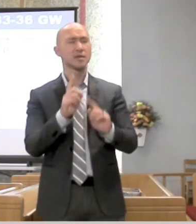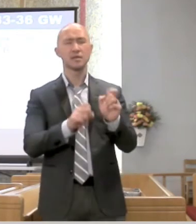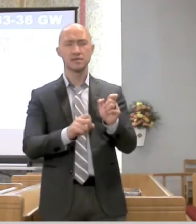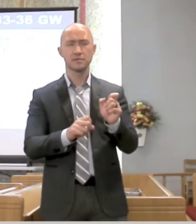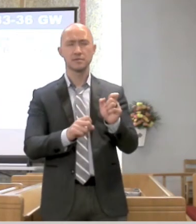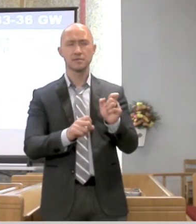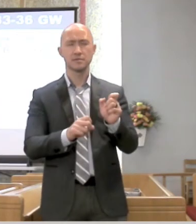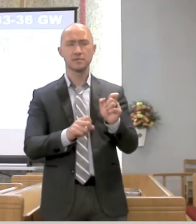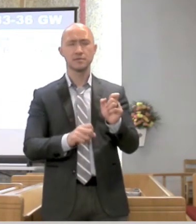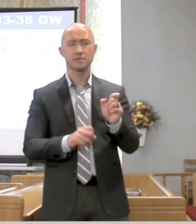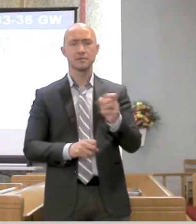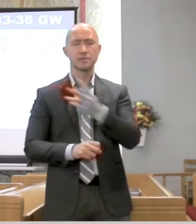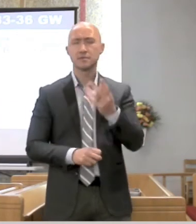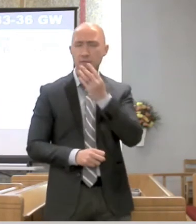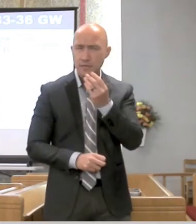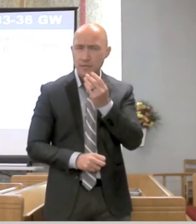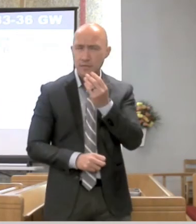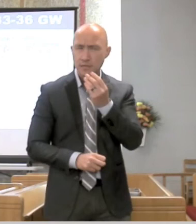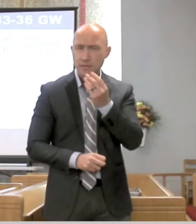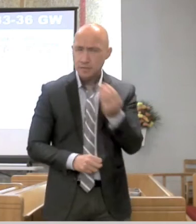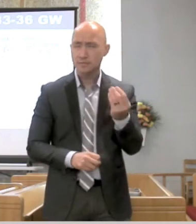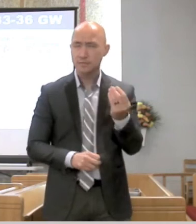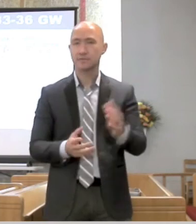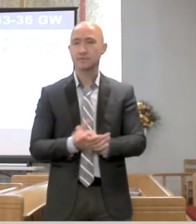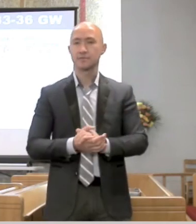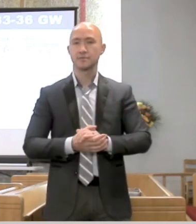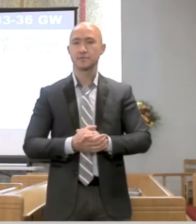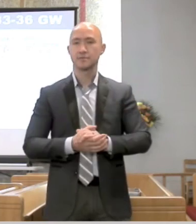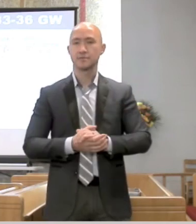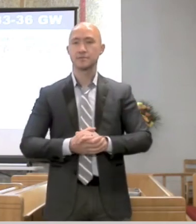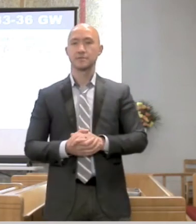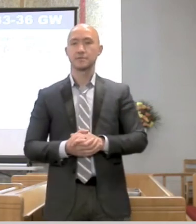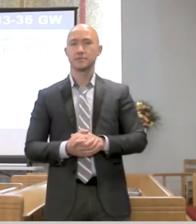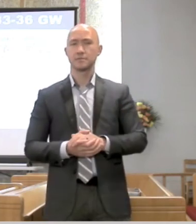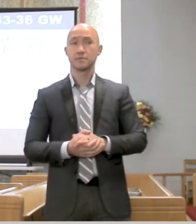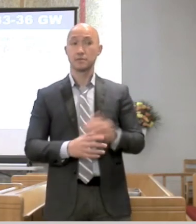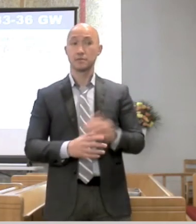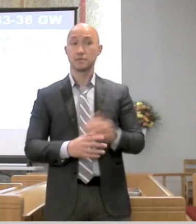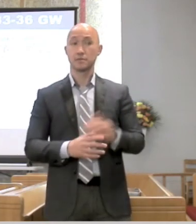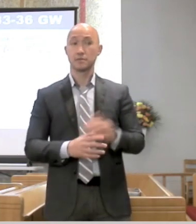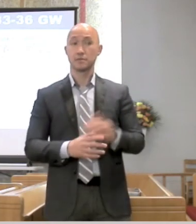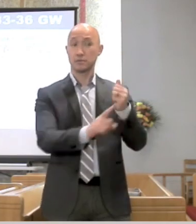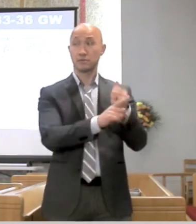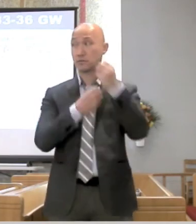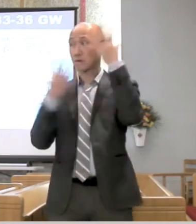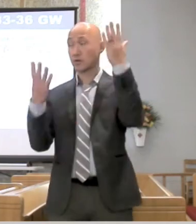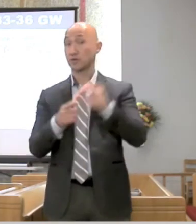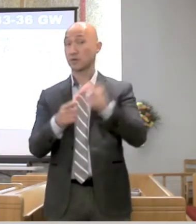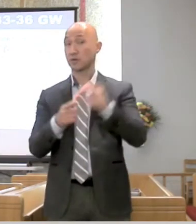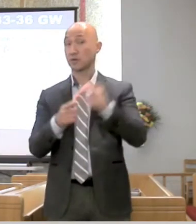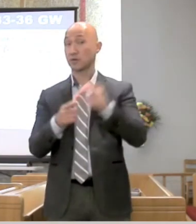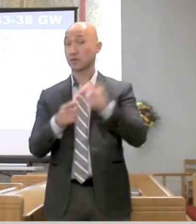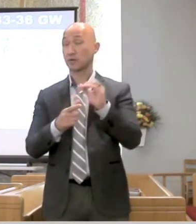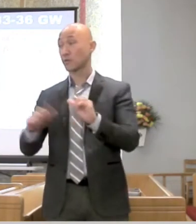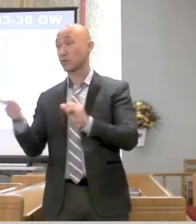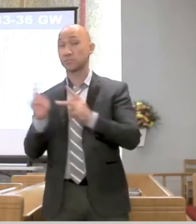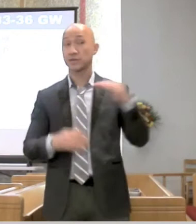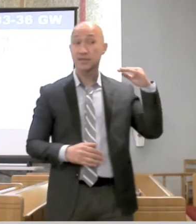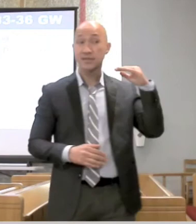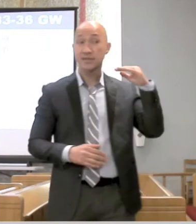Jews? Jesus replied, do you think that of yourself, or did others tell you about me? Pilate answered, am